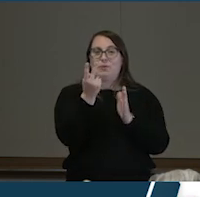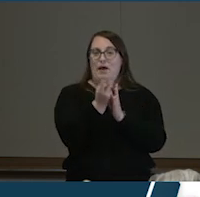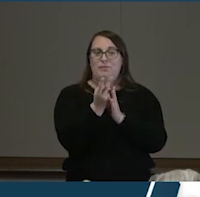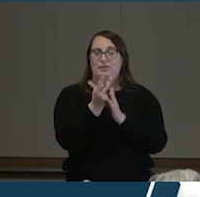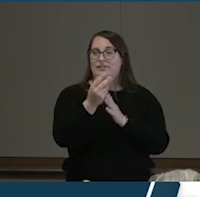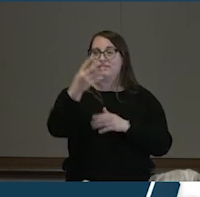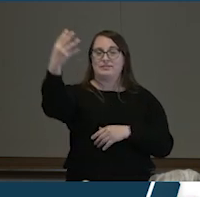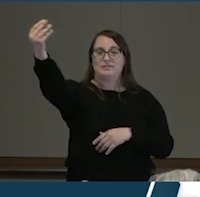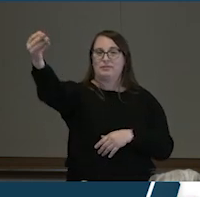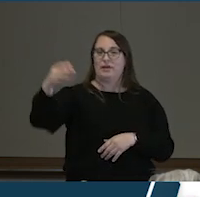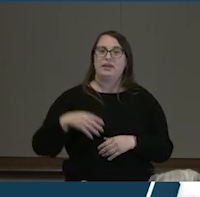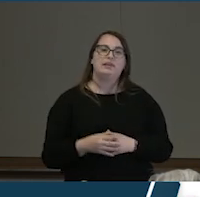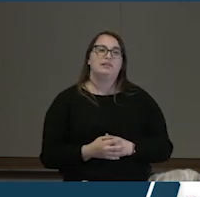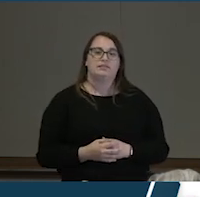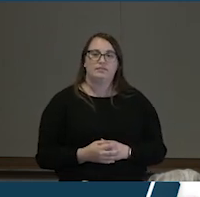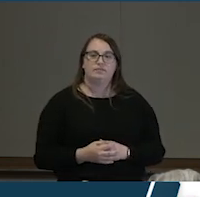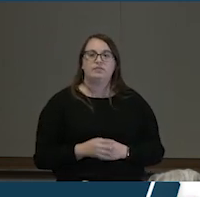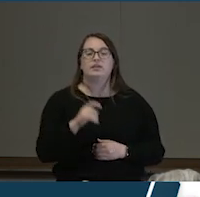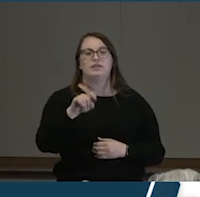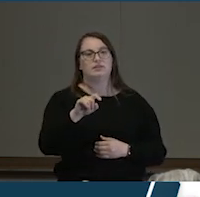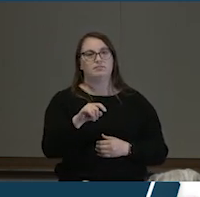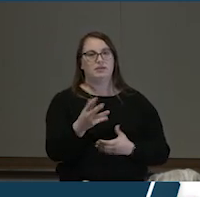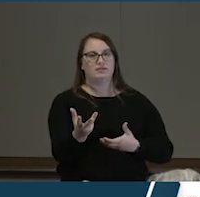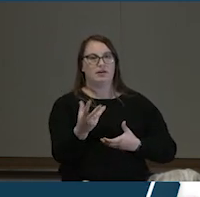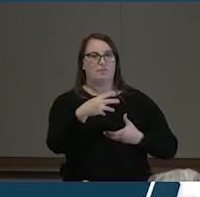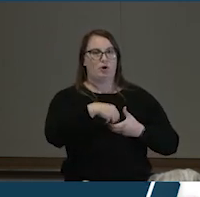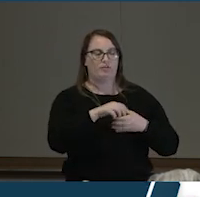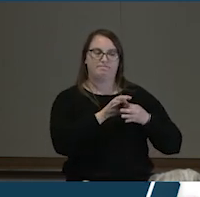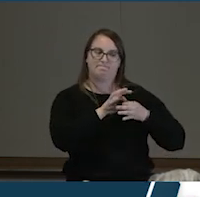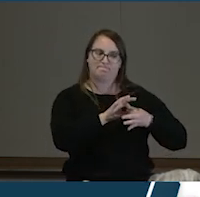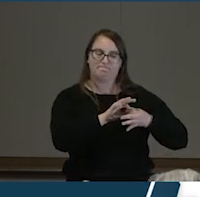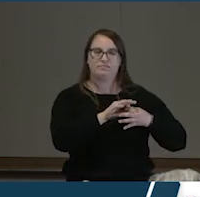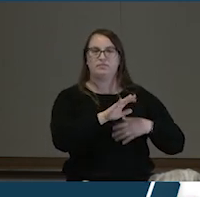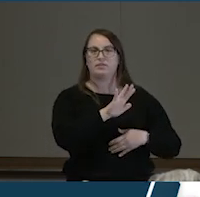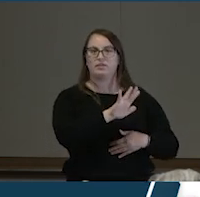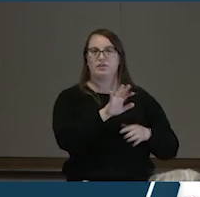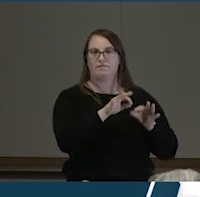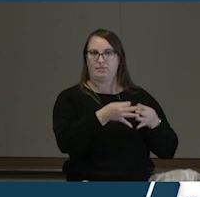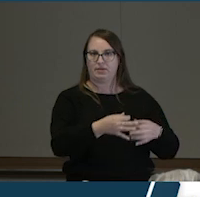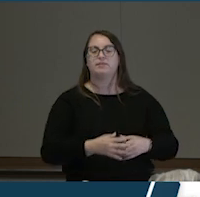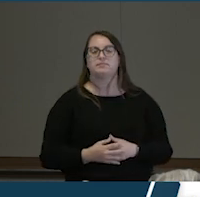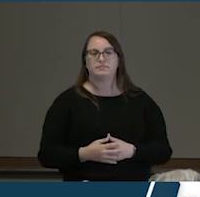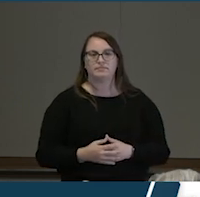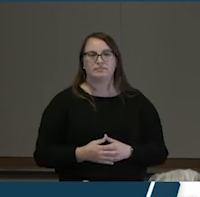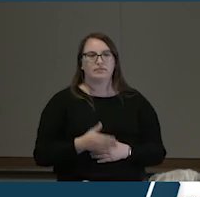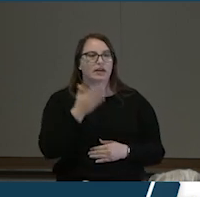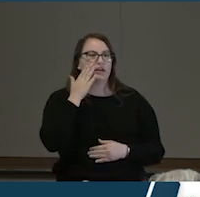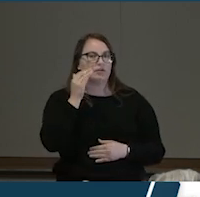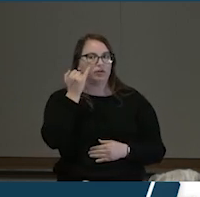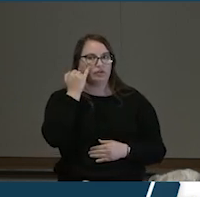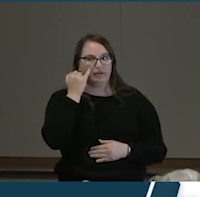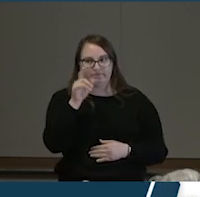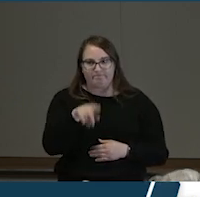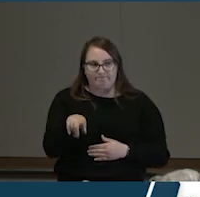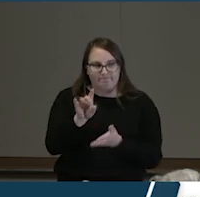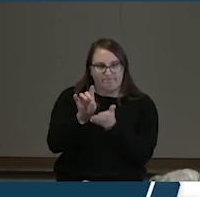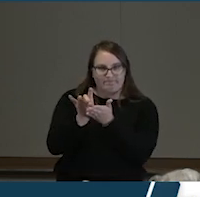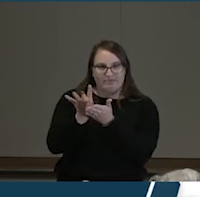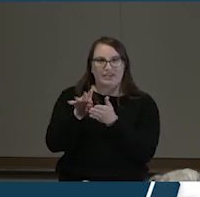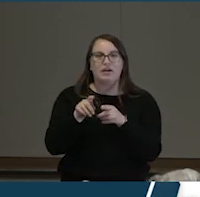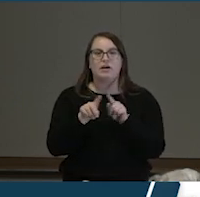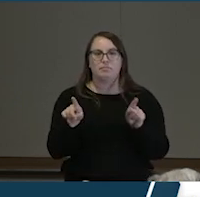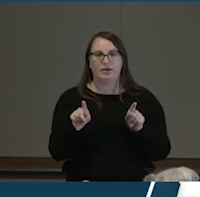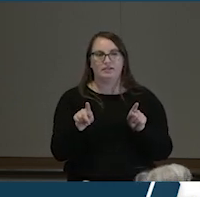who's part of that individual's family. So I don't know if that knocks anybody out, but that is a